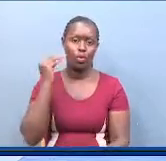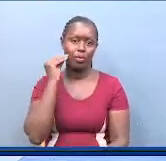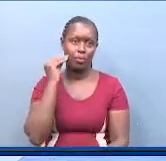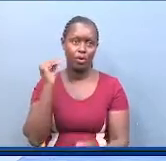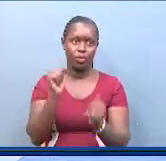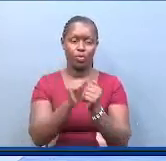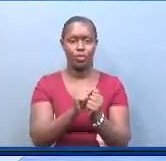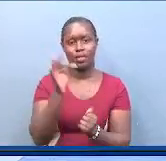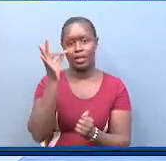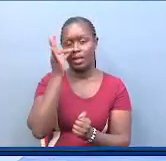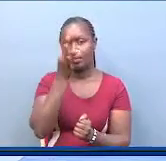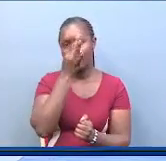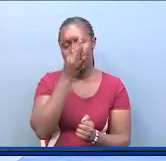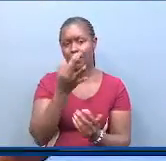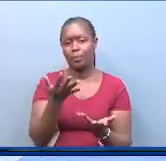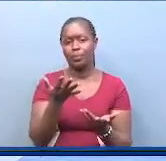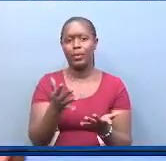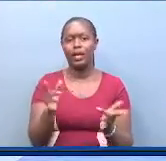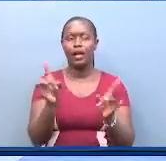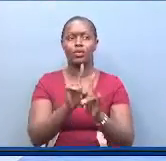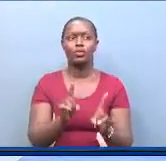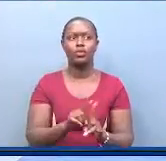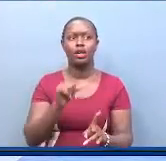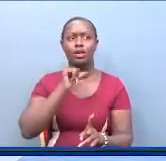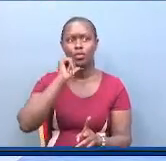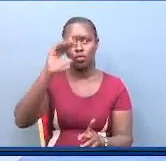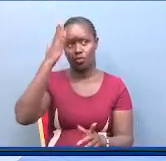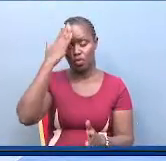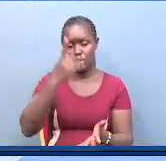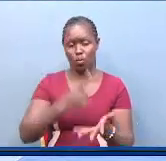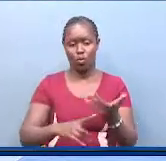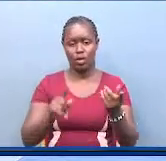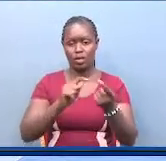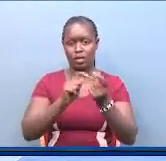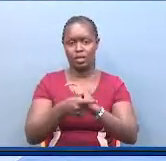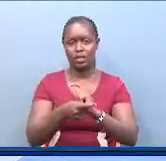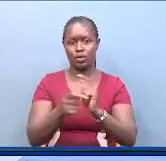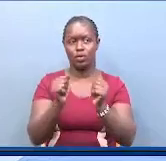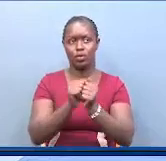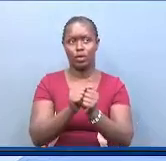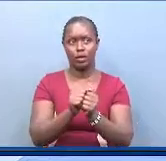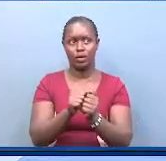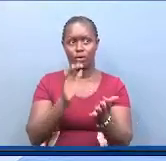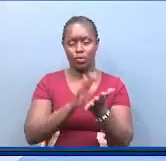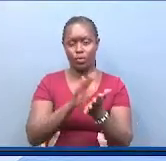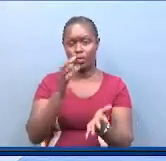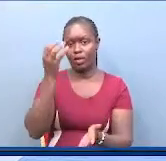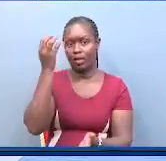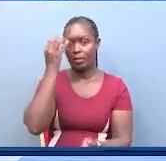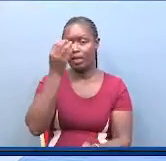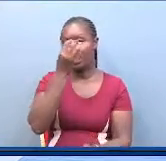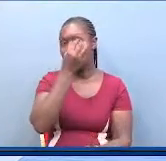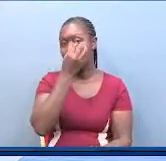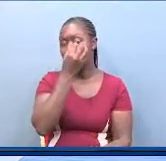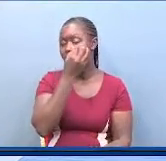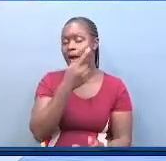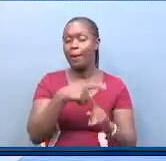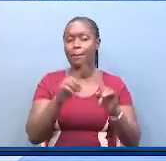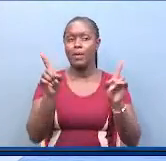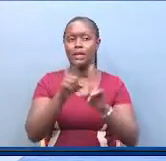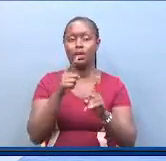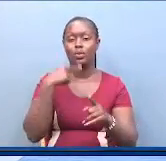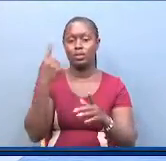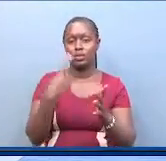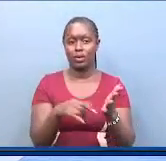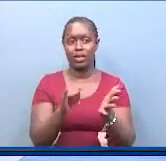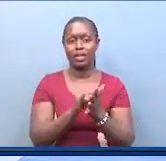with Mwai Kibaki. So I don't know what changed with Martha Karua. So uh-huh. what we are seeing